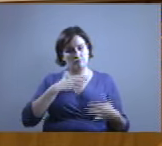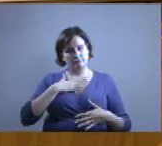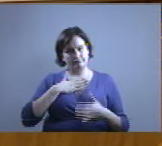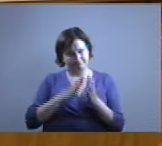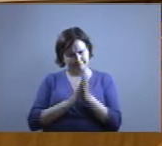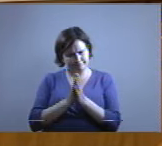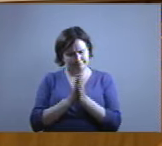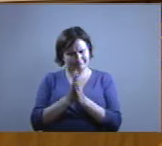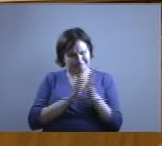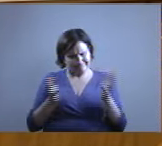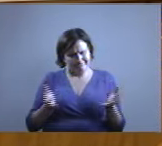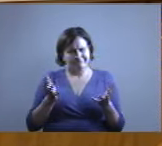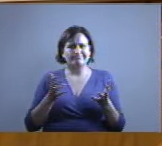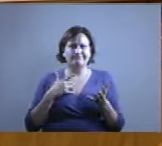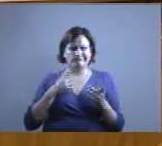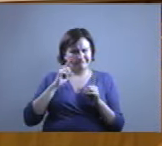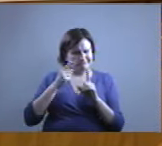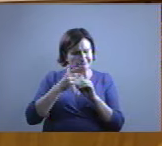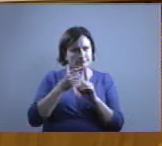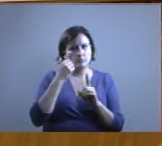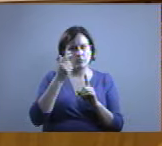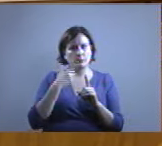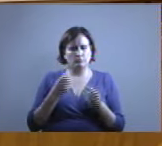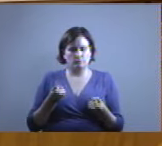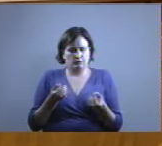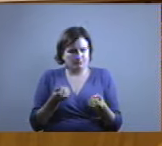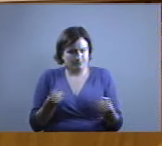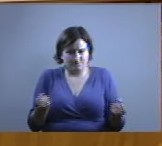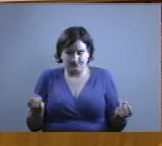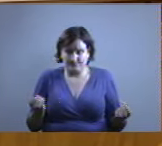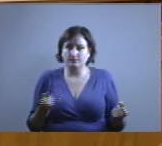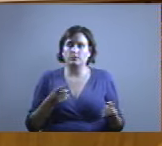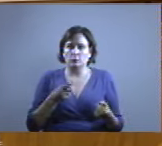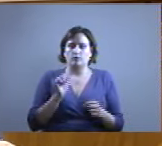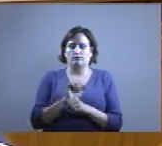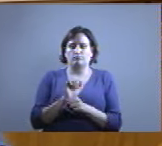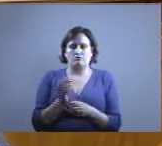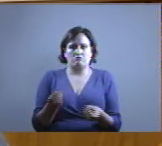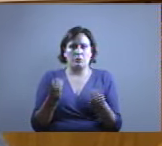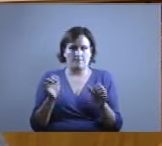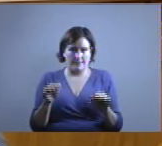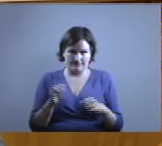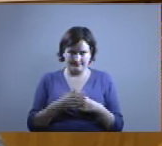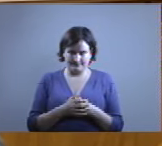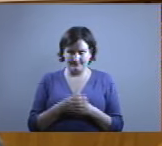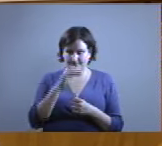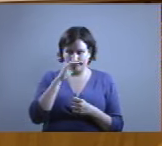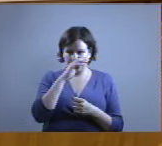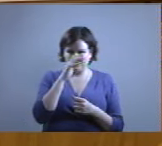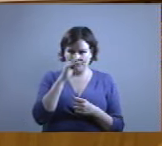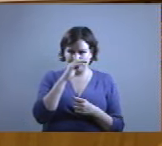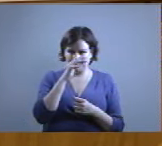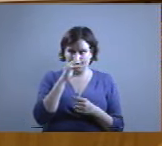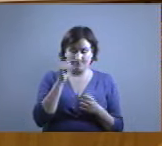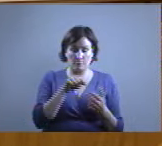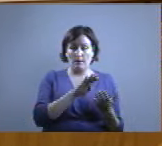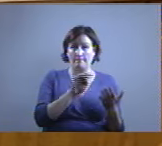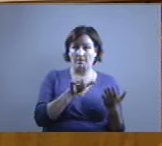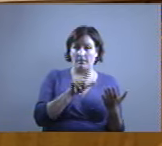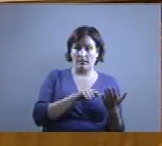everything possible must be done to enable employment to increase. So through this bill, we are creating a